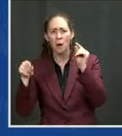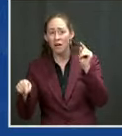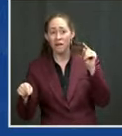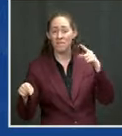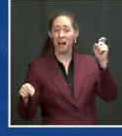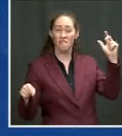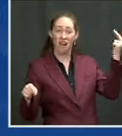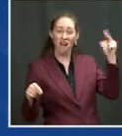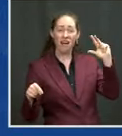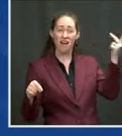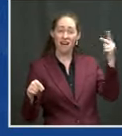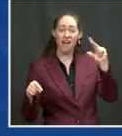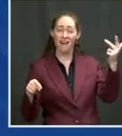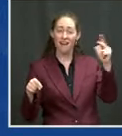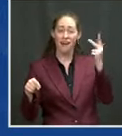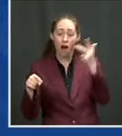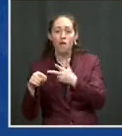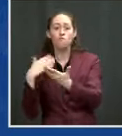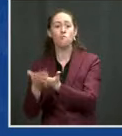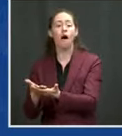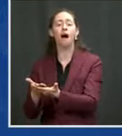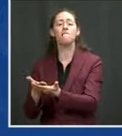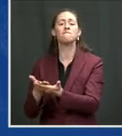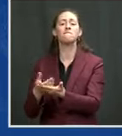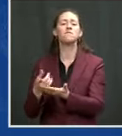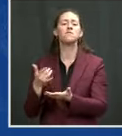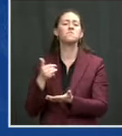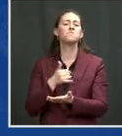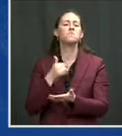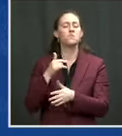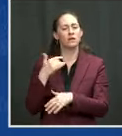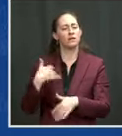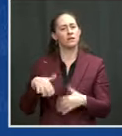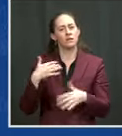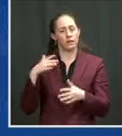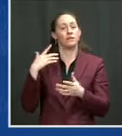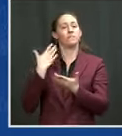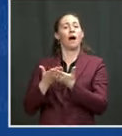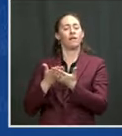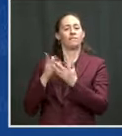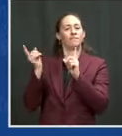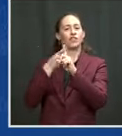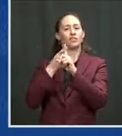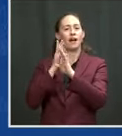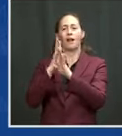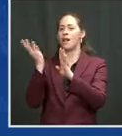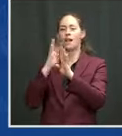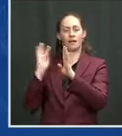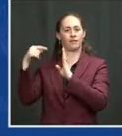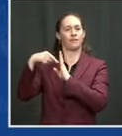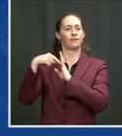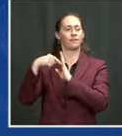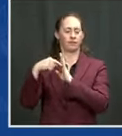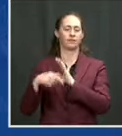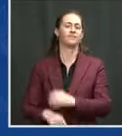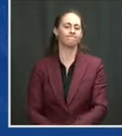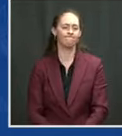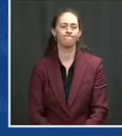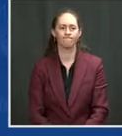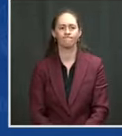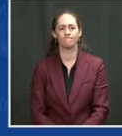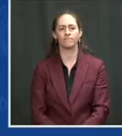With remarkable cooperation by our big health care systems, we started with the mass vaccination clinics, with the National Guard, local personnel,